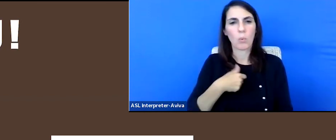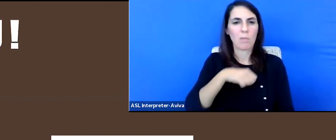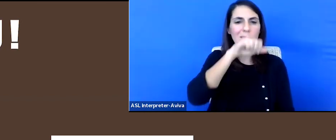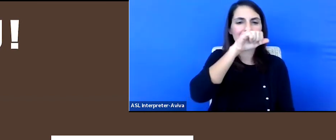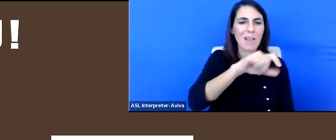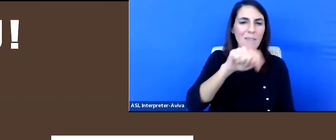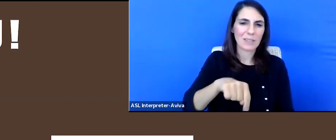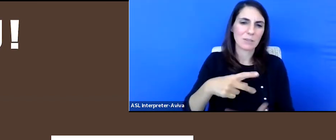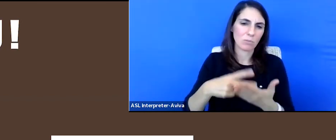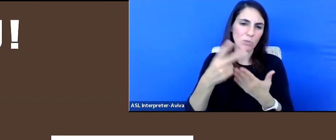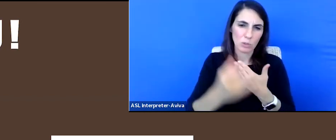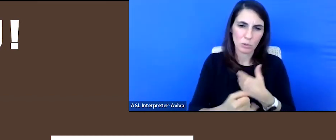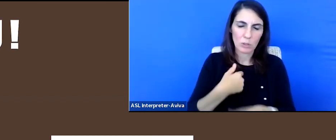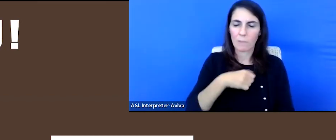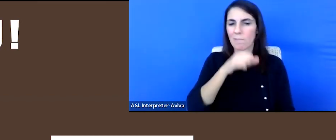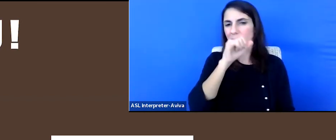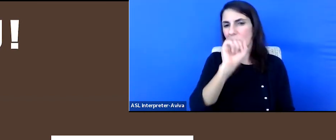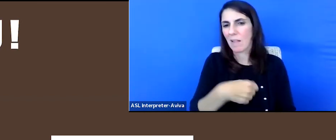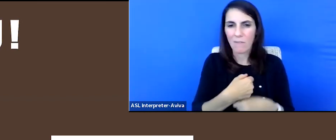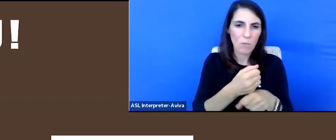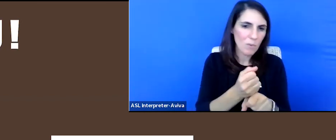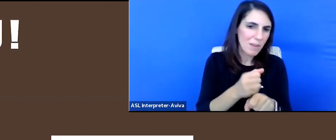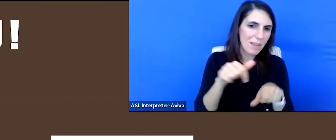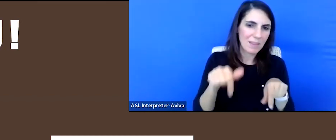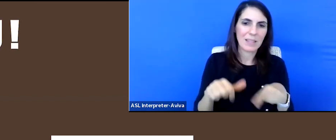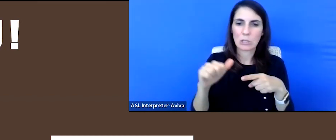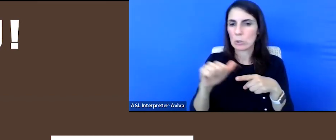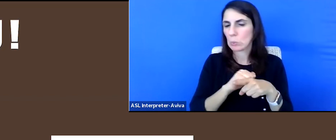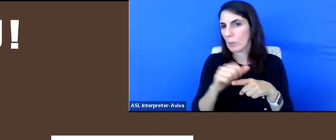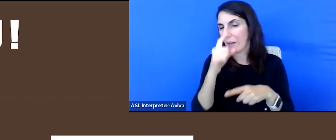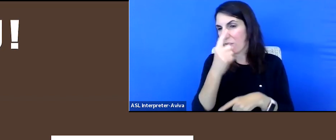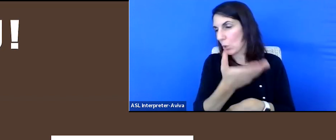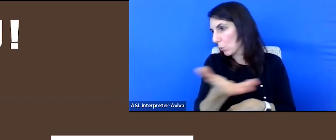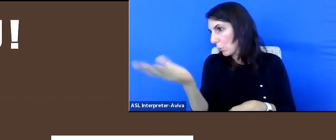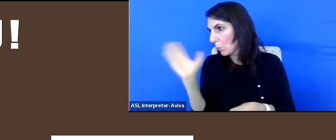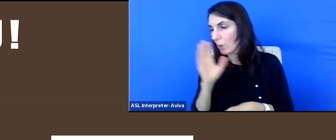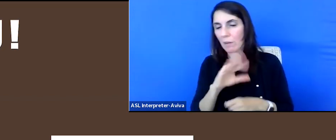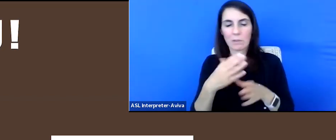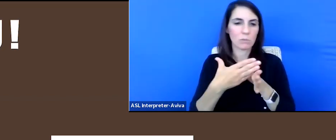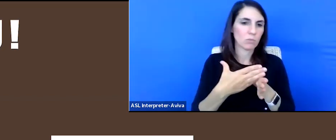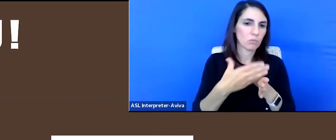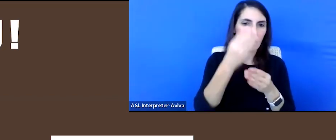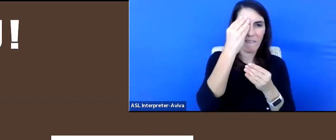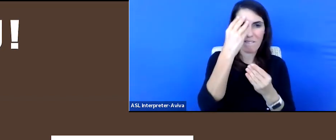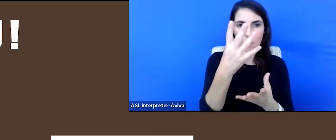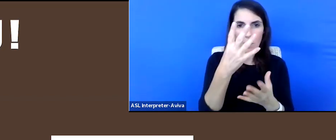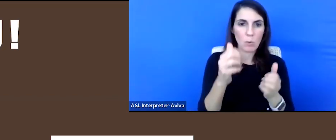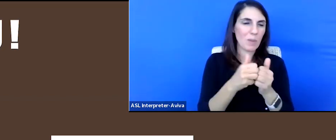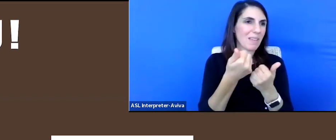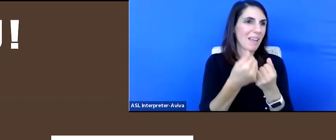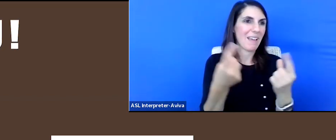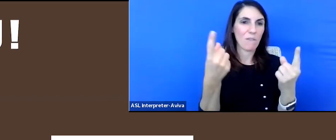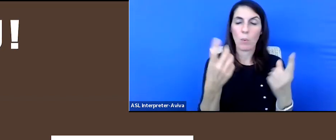We truly love creating these trainings for you and sharing the information that we have with everyone.